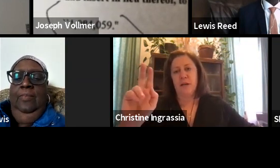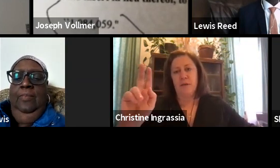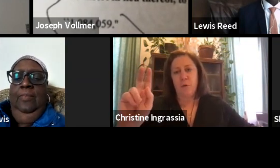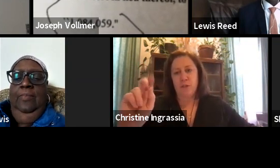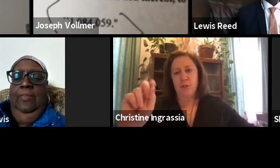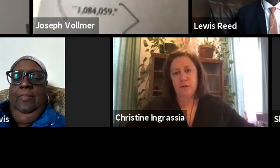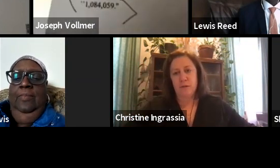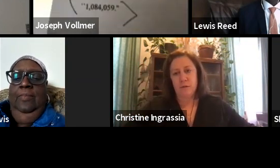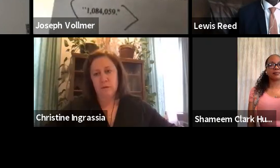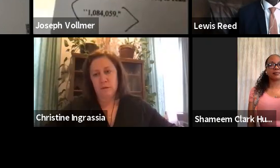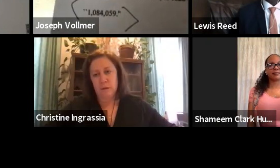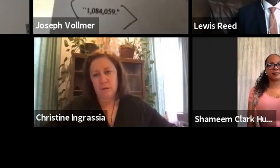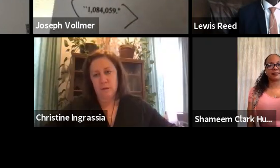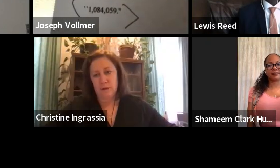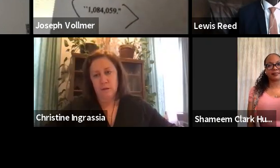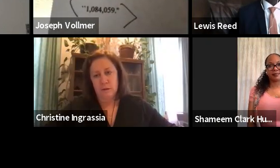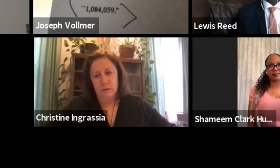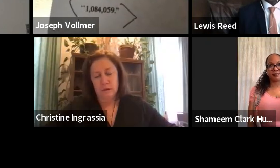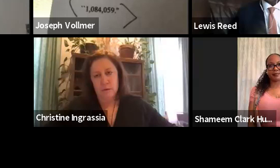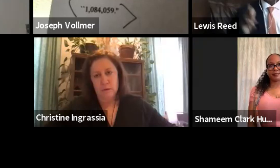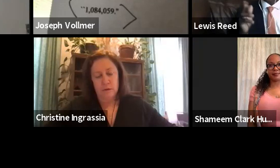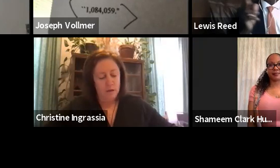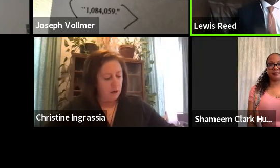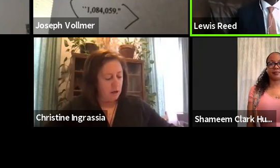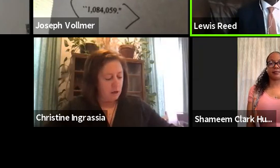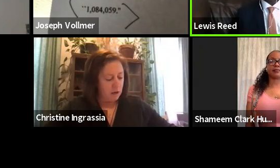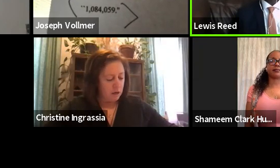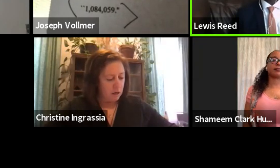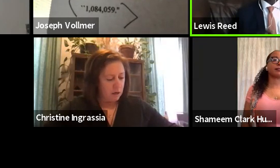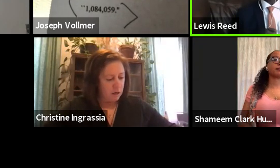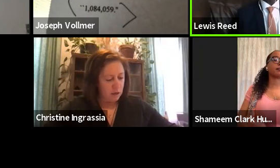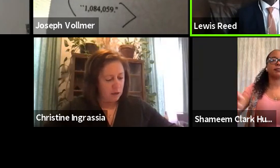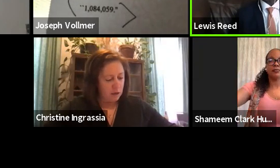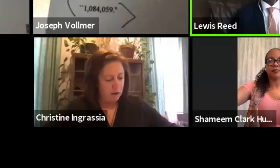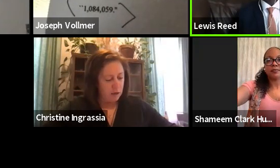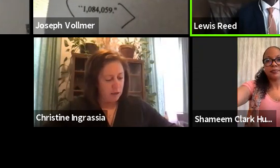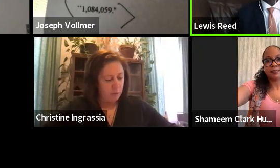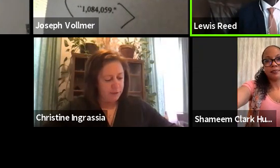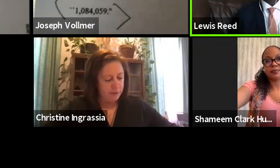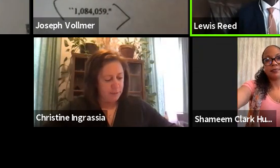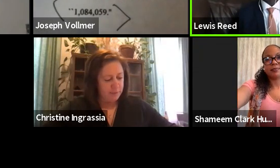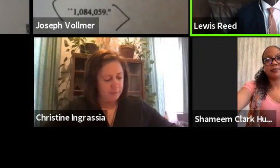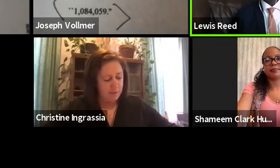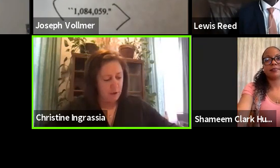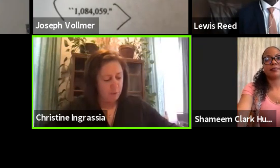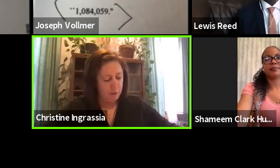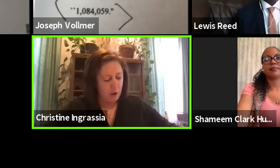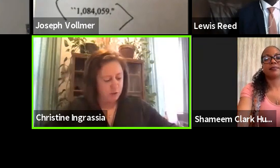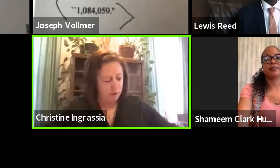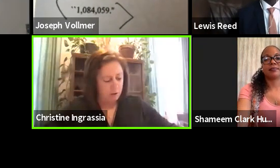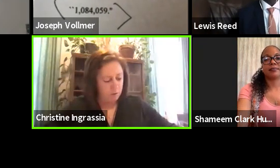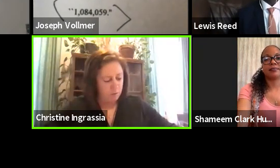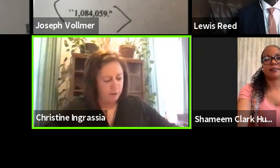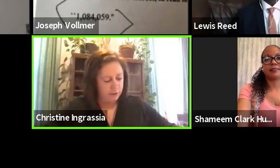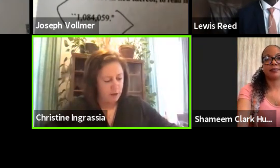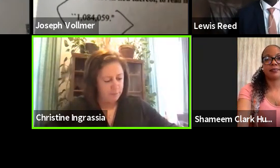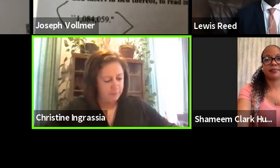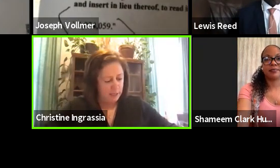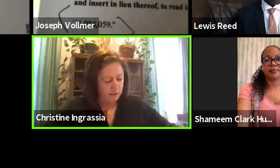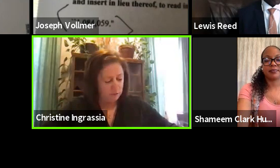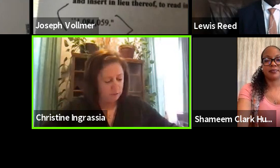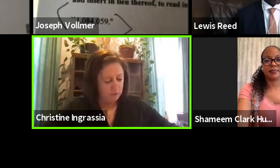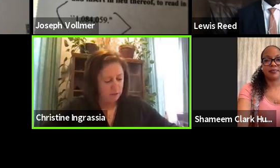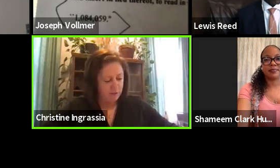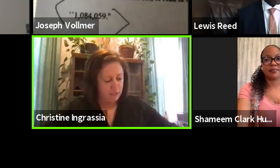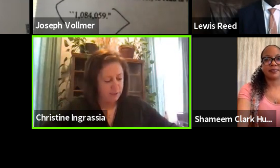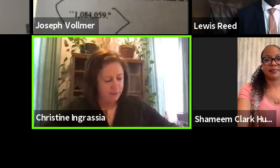Mr. President, I have a question. Yes, Alderman from the 6, you're recognized. It would seem to me that we would also want to